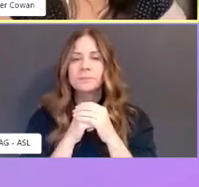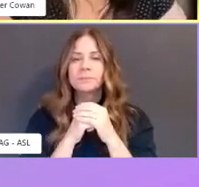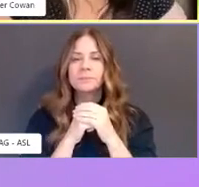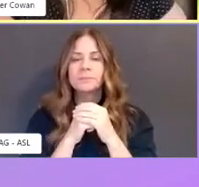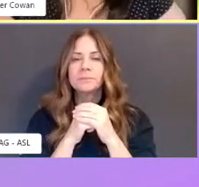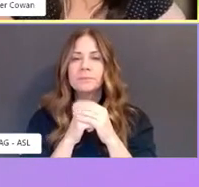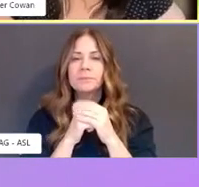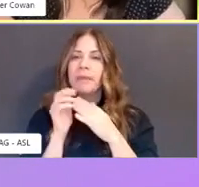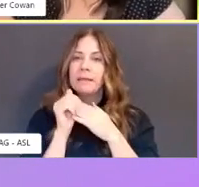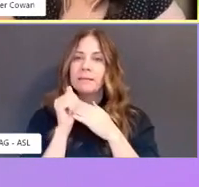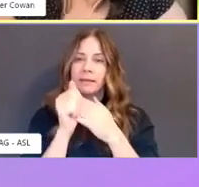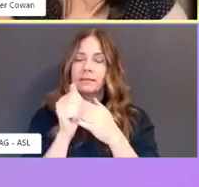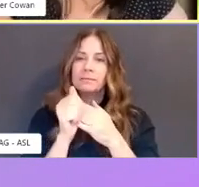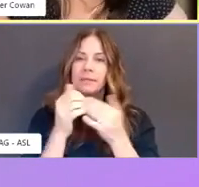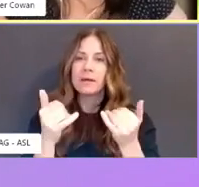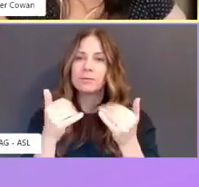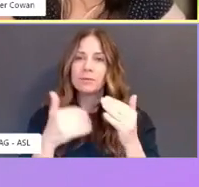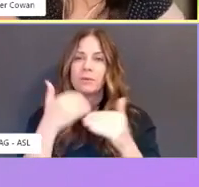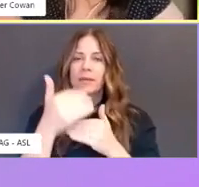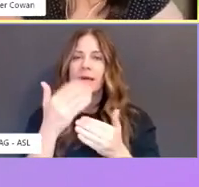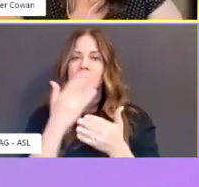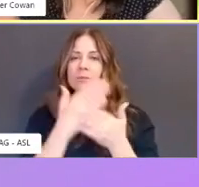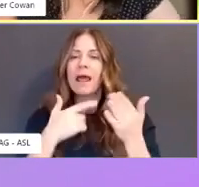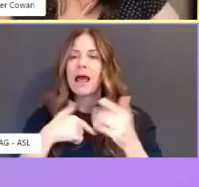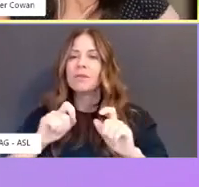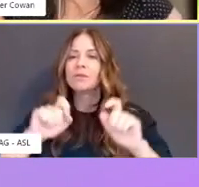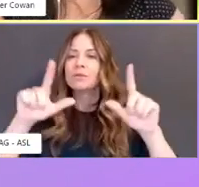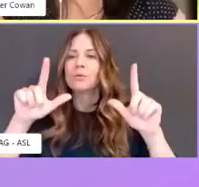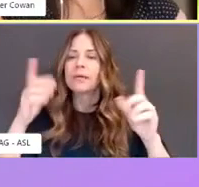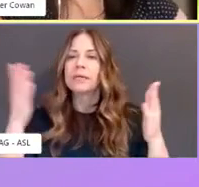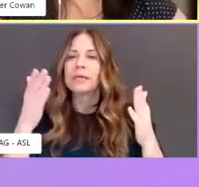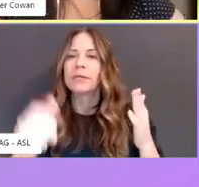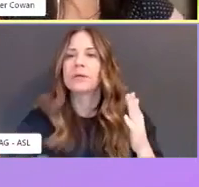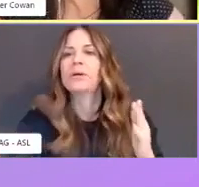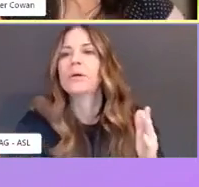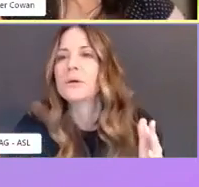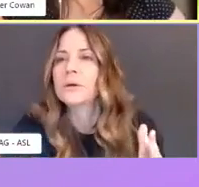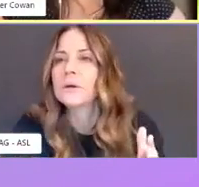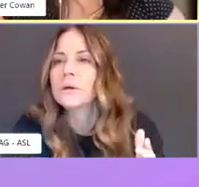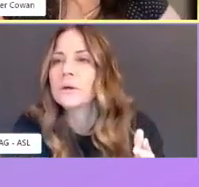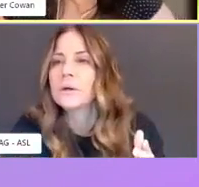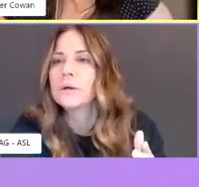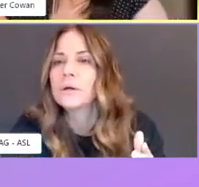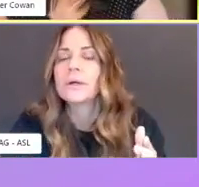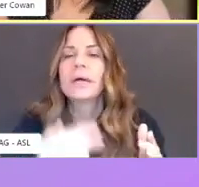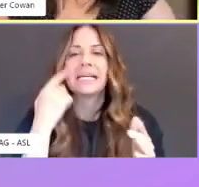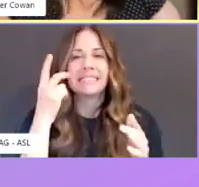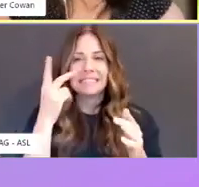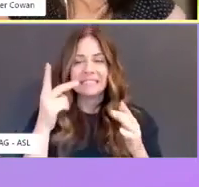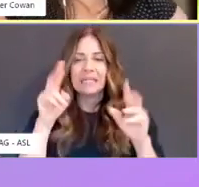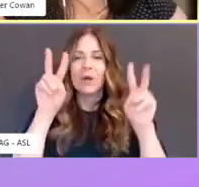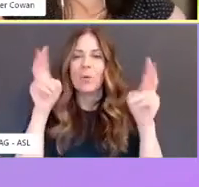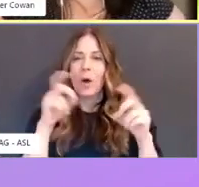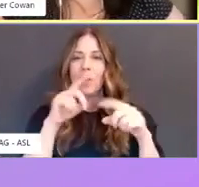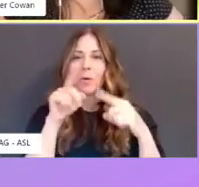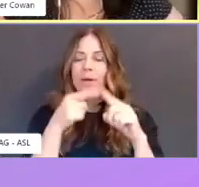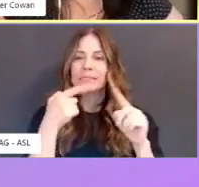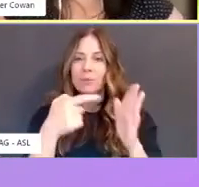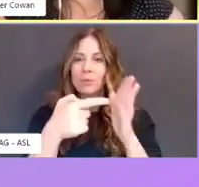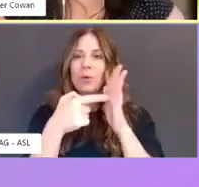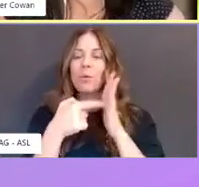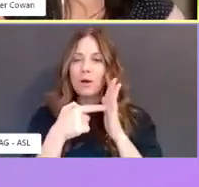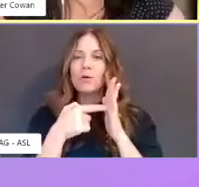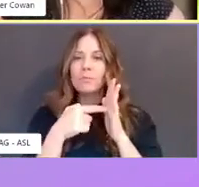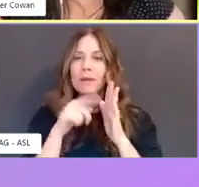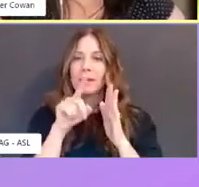And that leads me to this next part. So on the screen here, I've got a quote that says, when we treat accessibility as a requirement box to